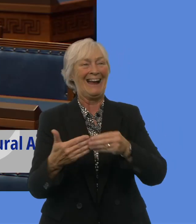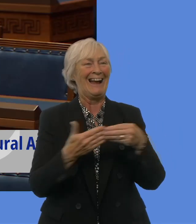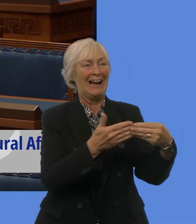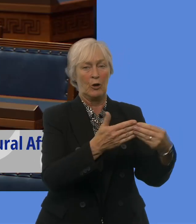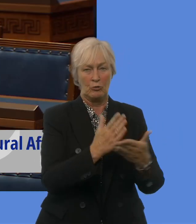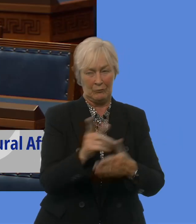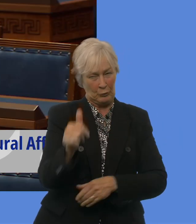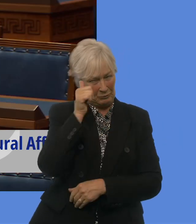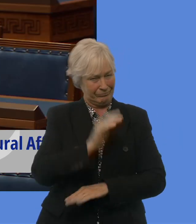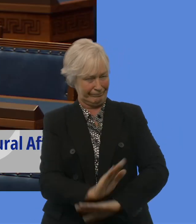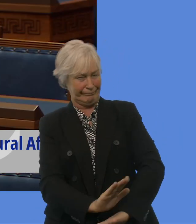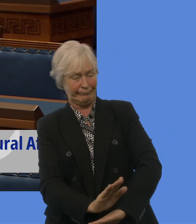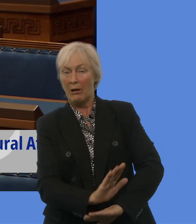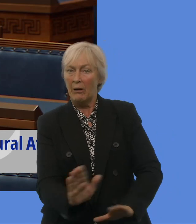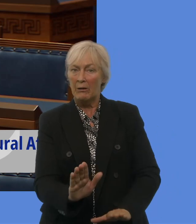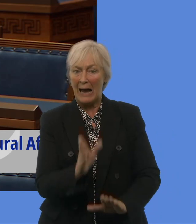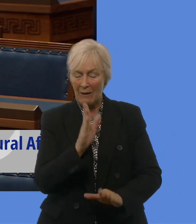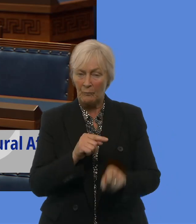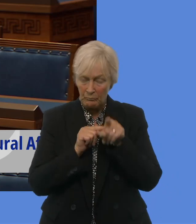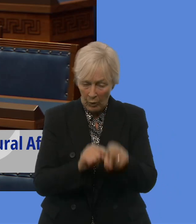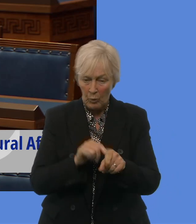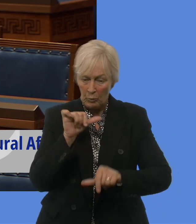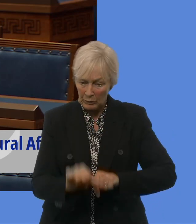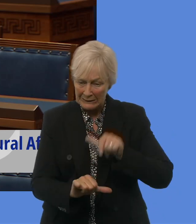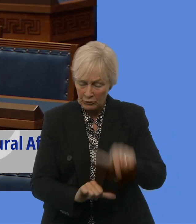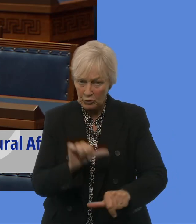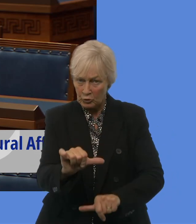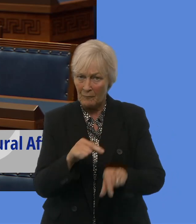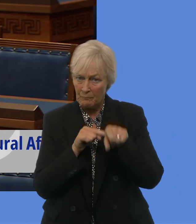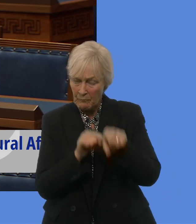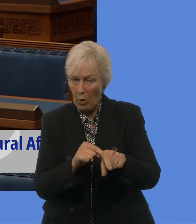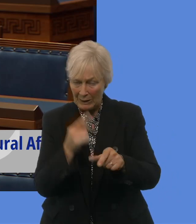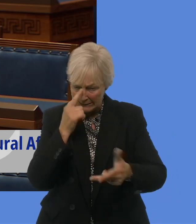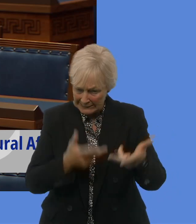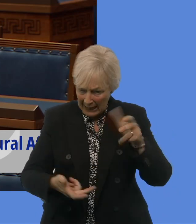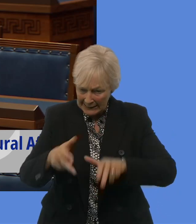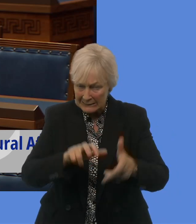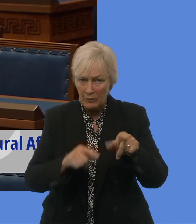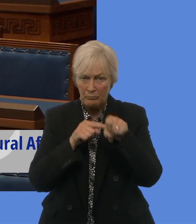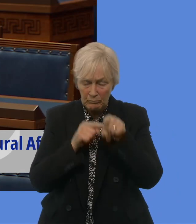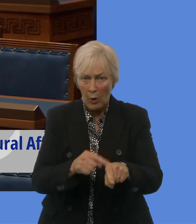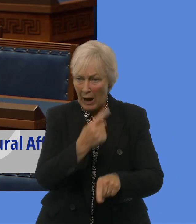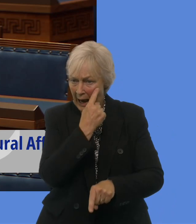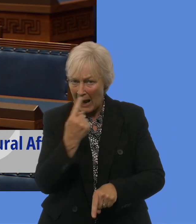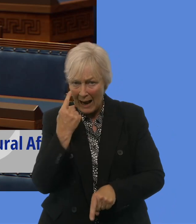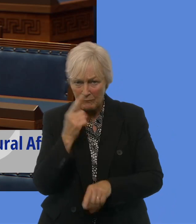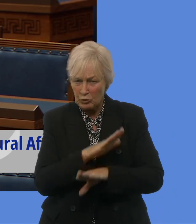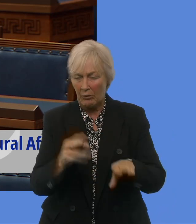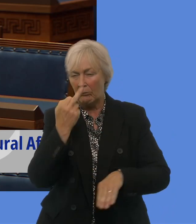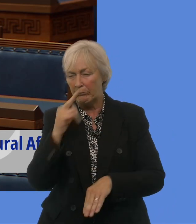heart it isn't. So what we've got to do is we've got to follow the procedure, we've got to follow the science and evidence. We have to make sure we don't pick a mix of science and